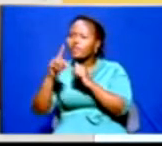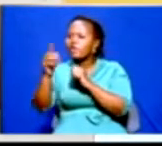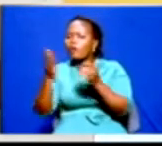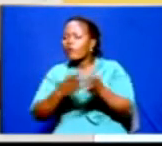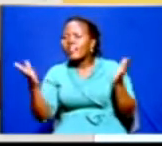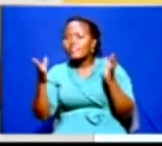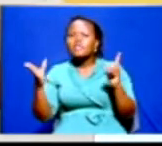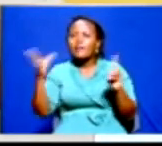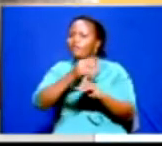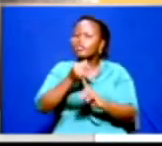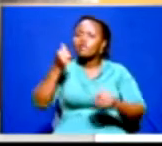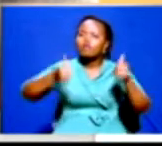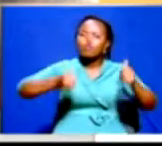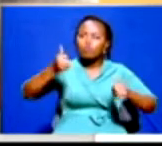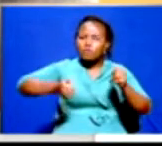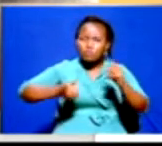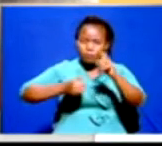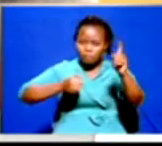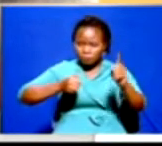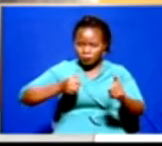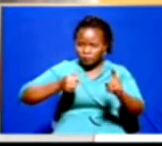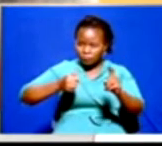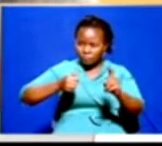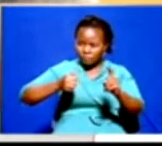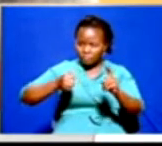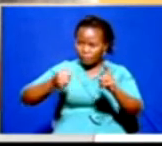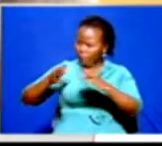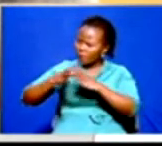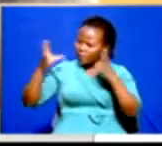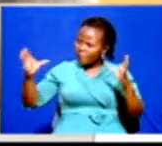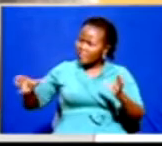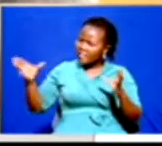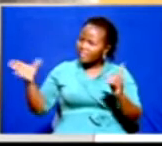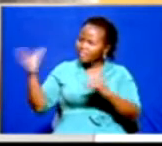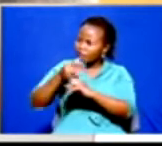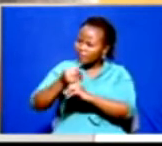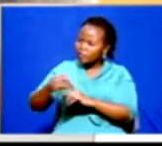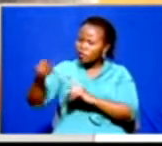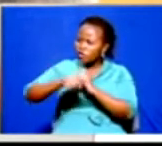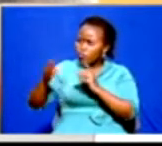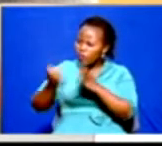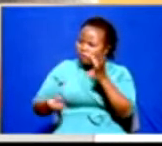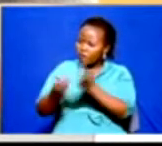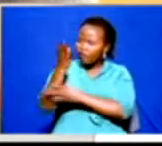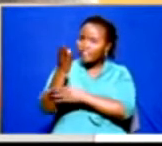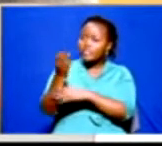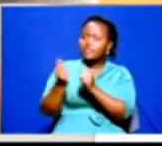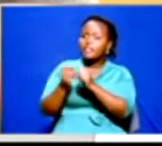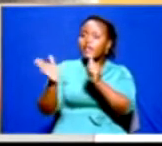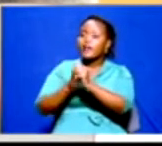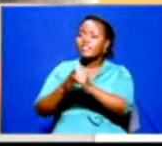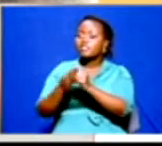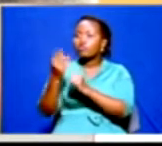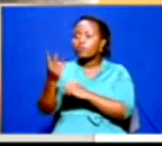milestone? The biggest milestone is we only started in 1927 and we are only in Nairobi.